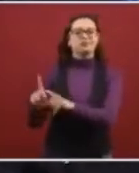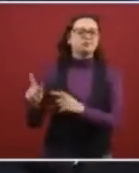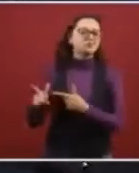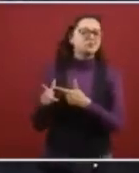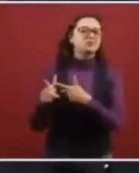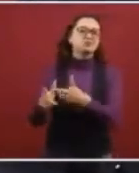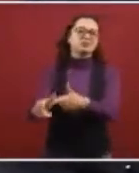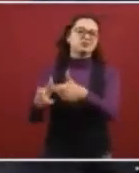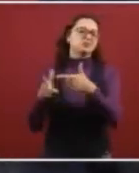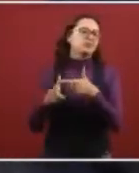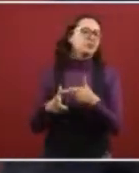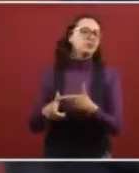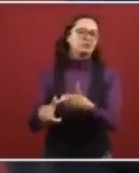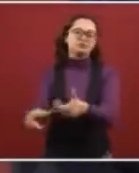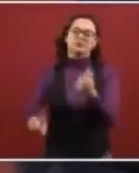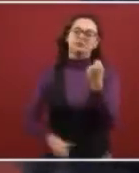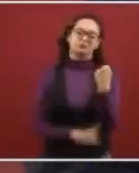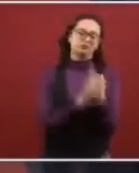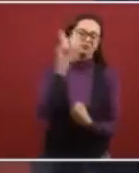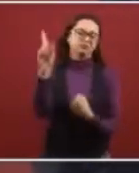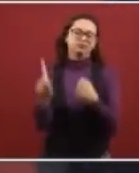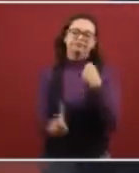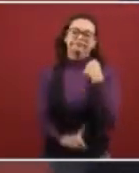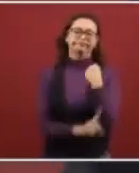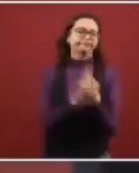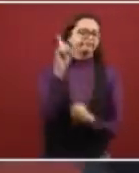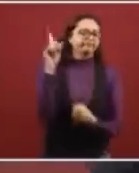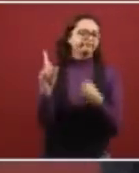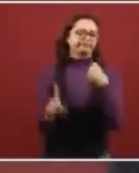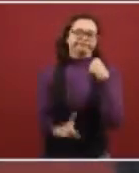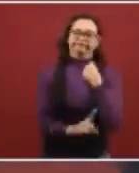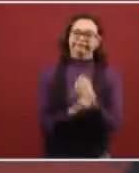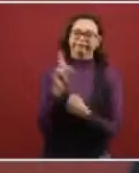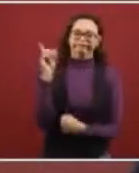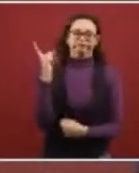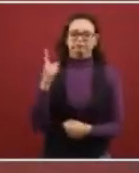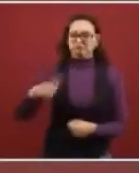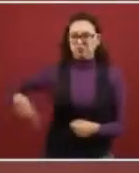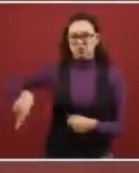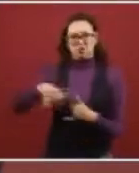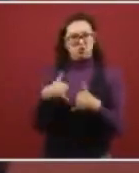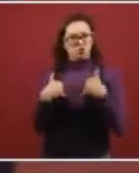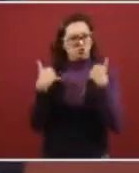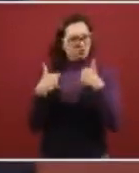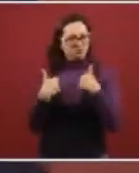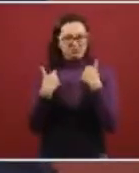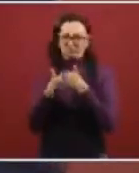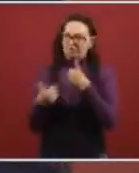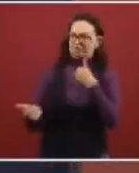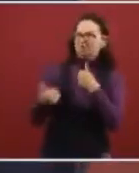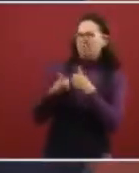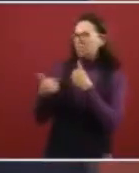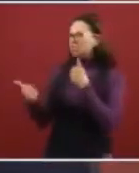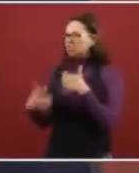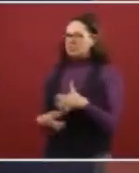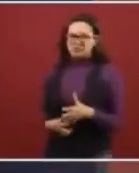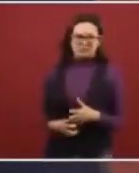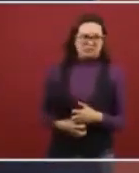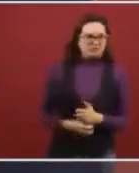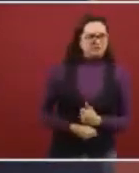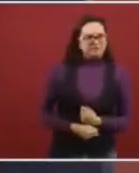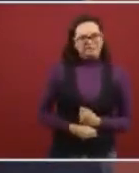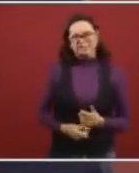continuaba la descomposición they continued with la the decomposition and the frustration el